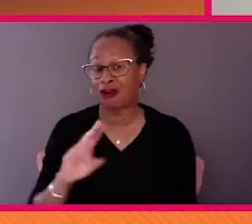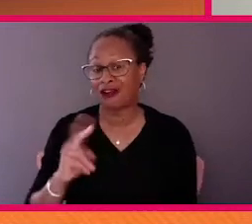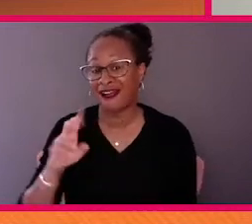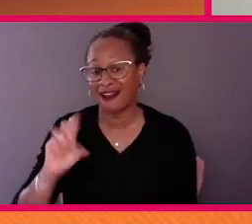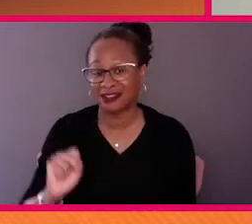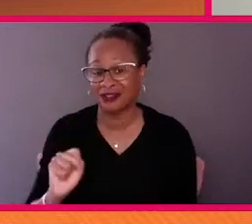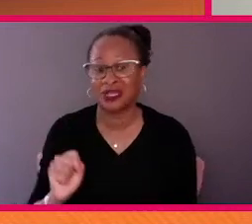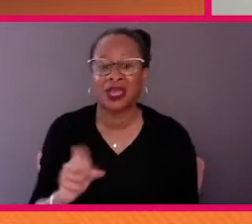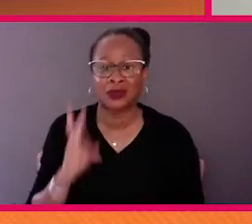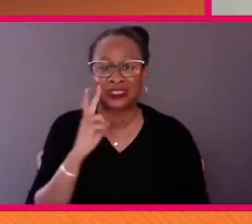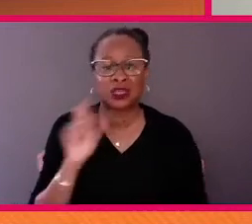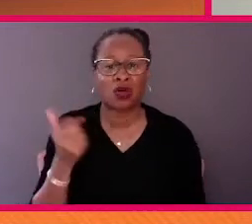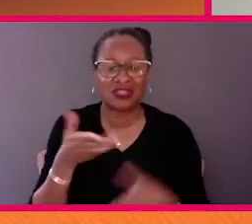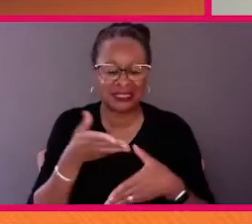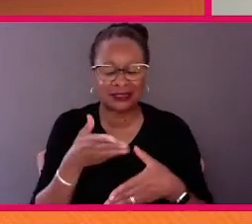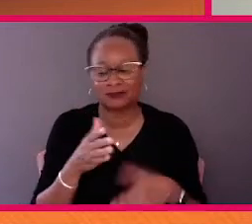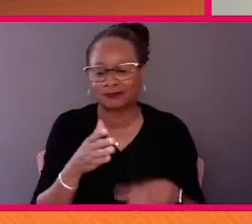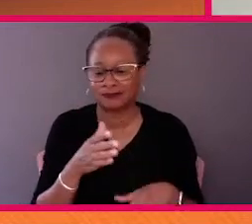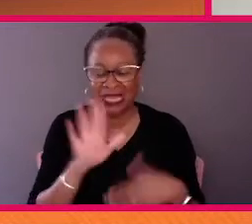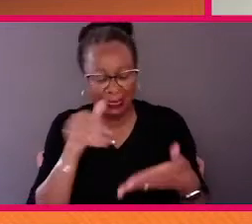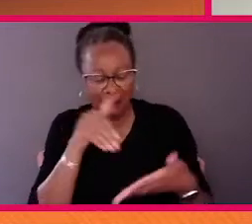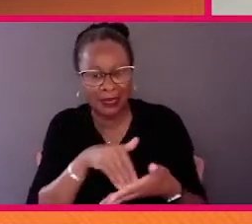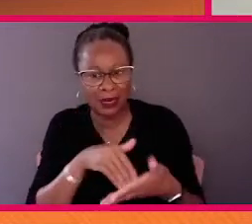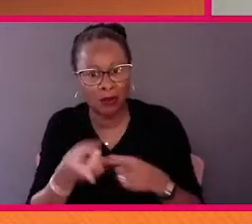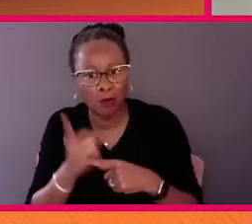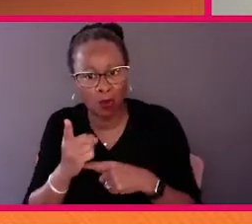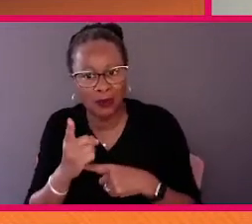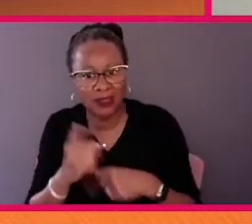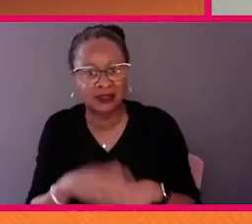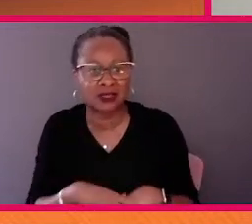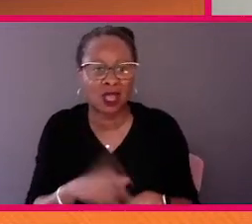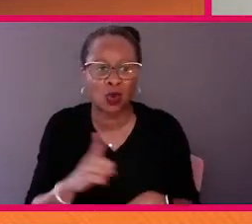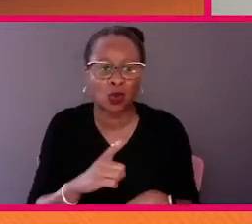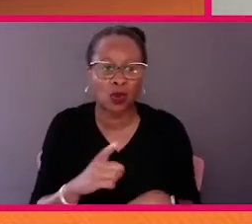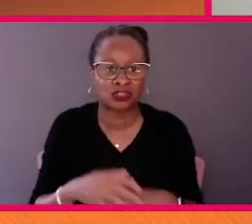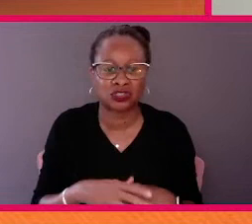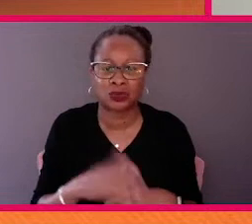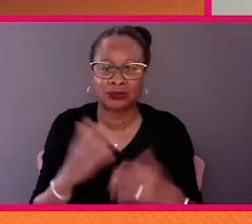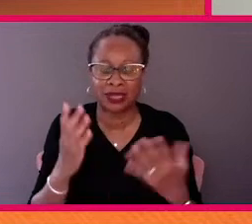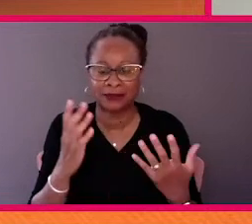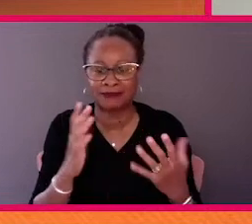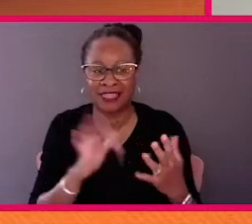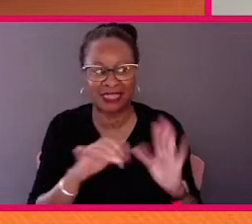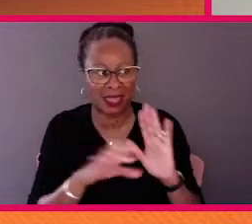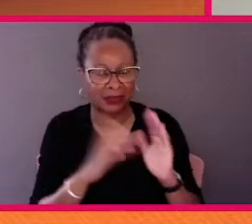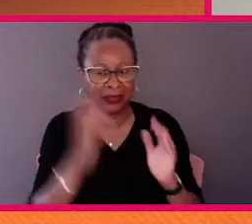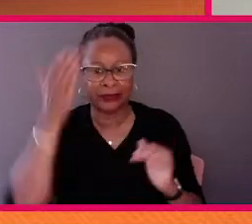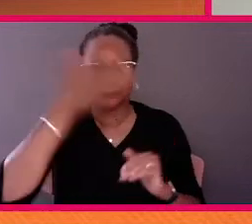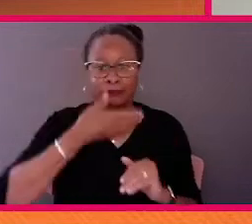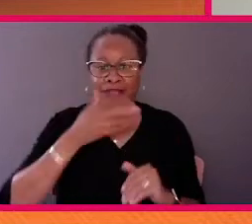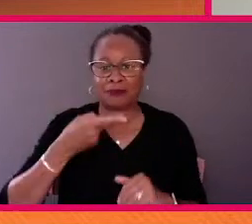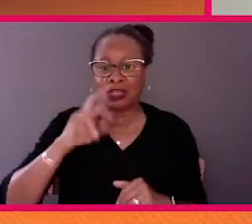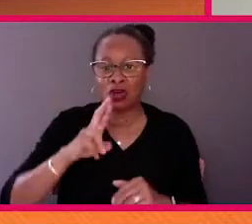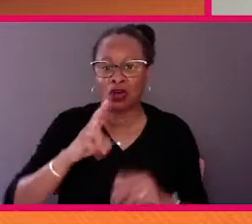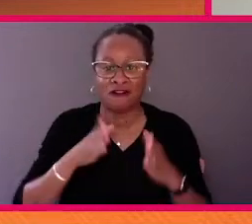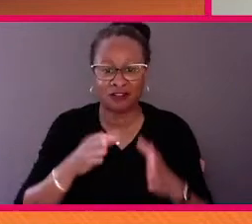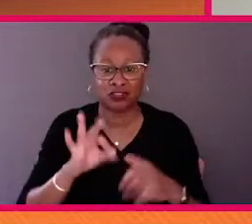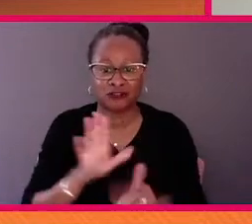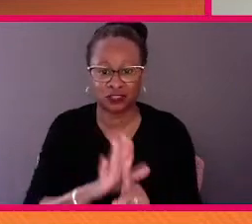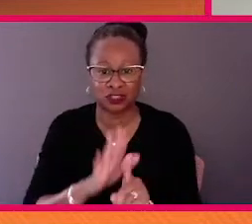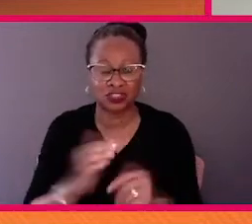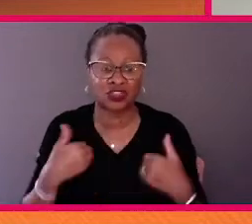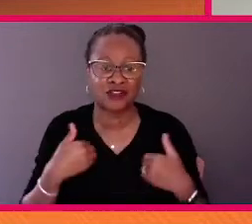in-between moments where she would, you know, wipe away sort of that PR version of herself. And she would have a lot of